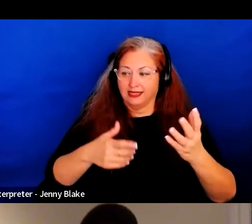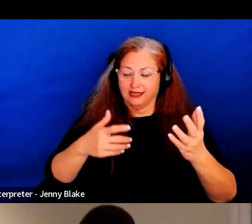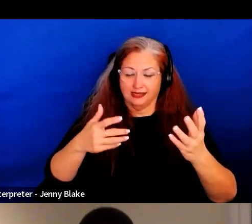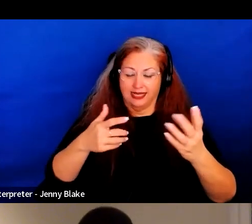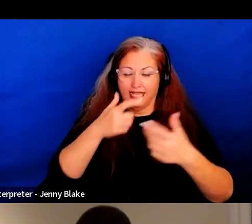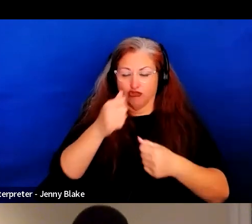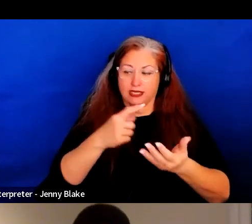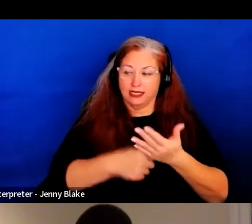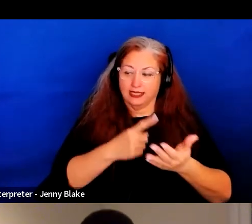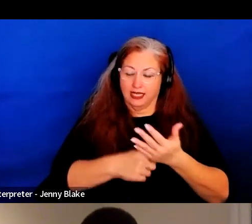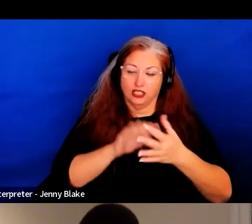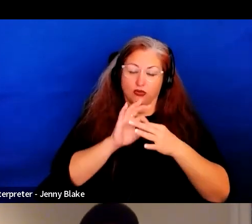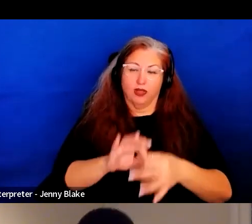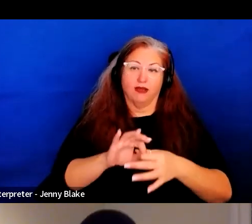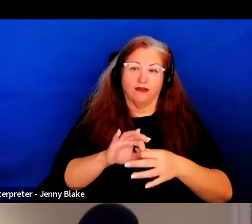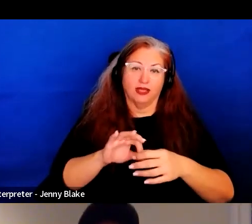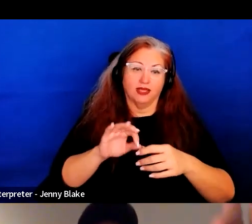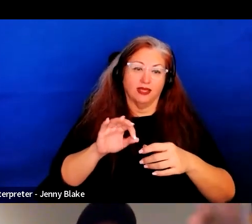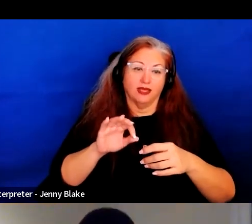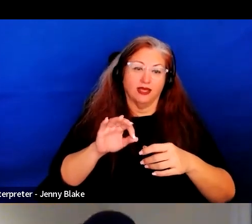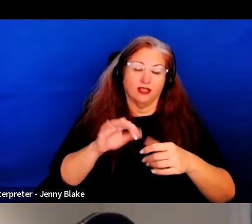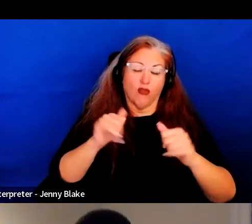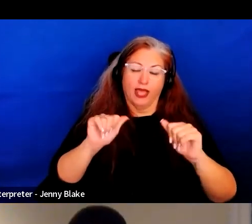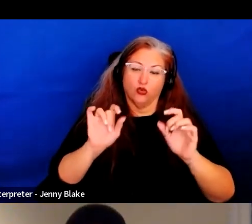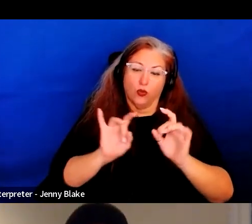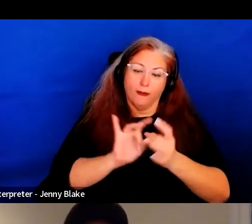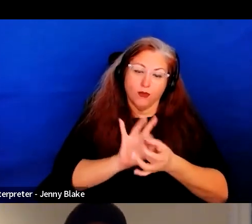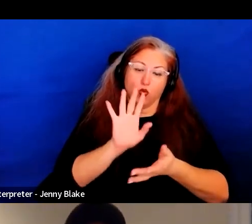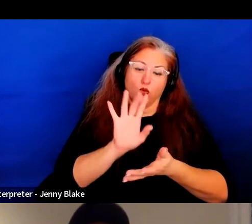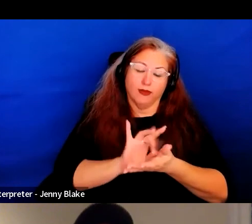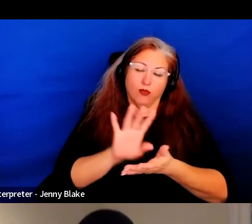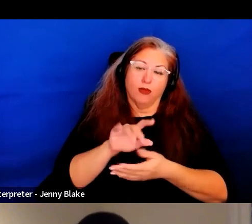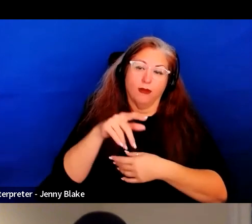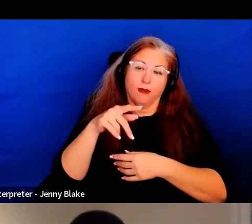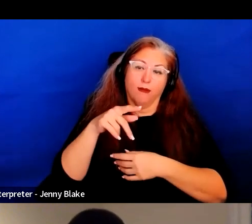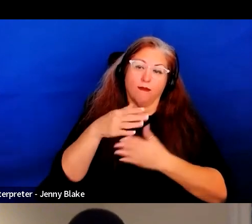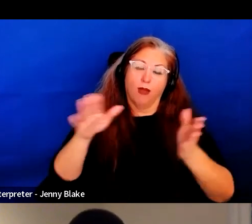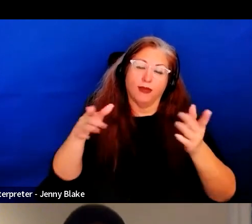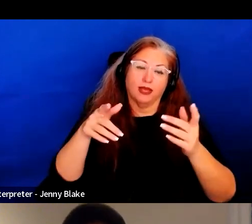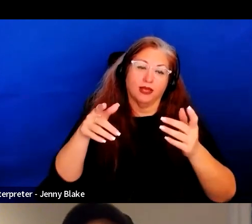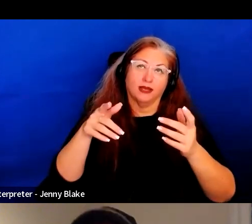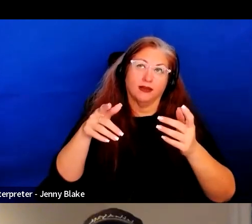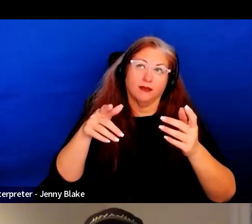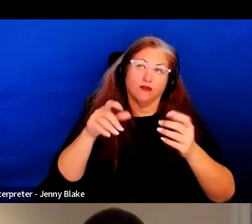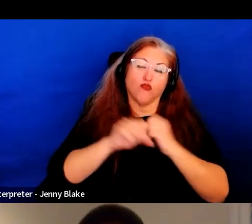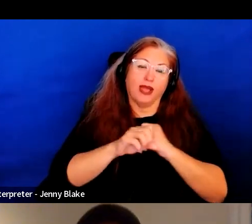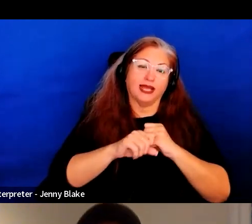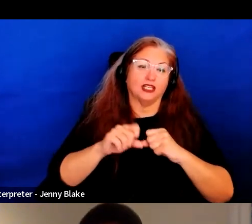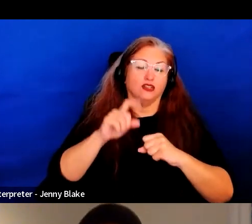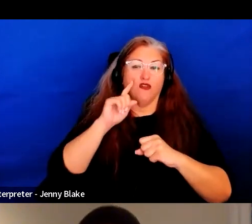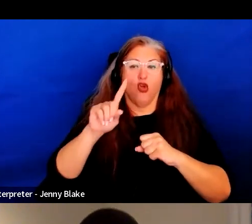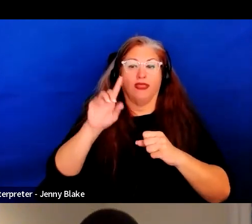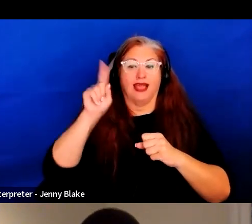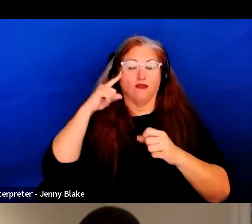interesting discussions around moving public broadcasting out of the control of government to safeguard it, at